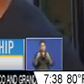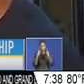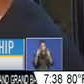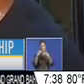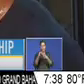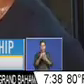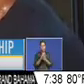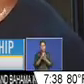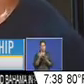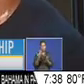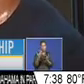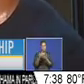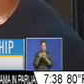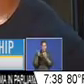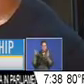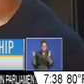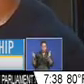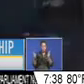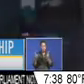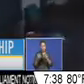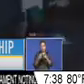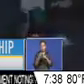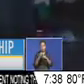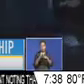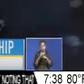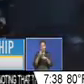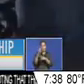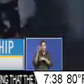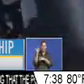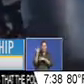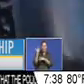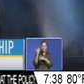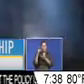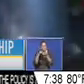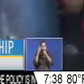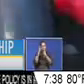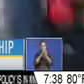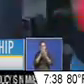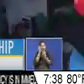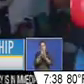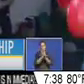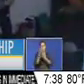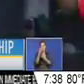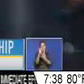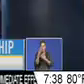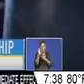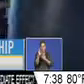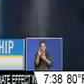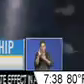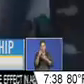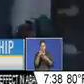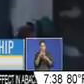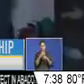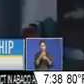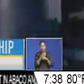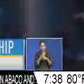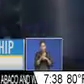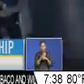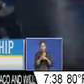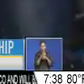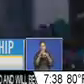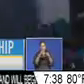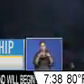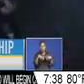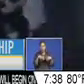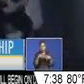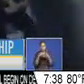had some setbacks since my last fight, July 19th, fighting Jason Quigley, an undefeated fighter, again fighting another